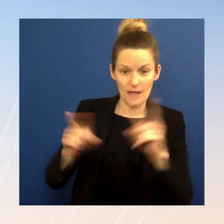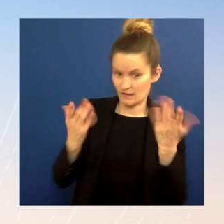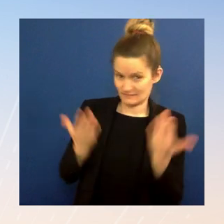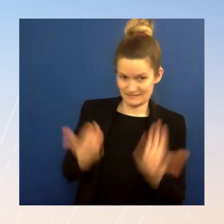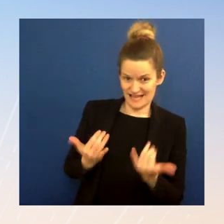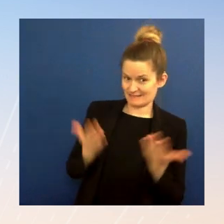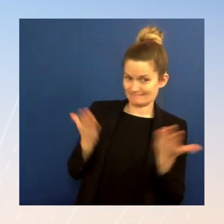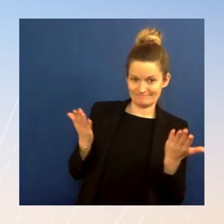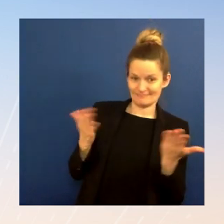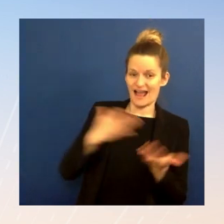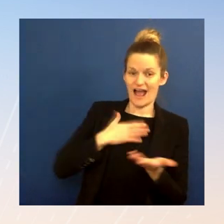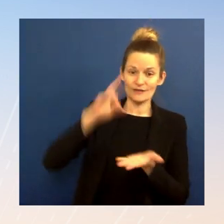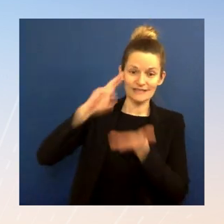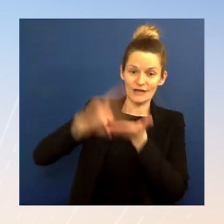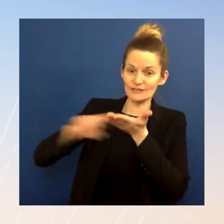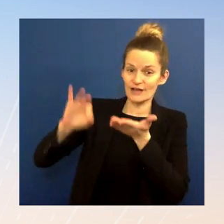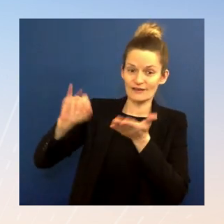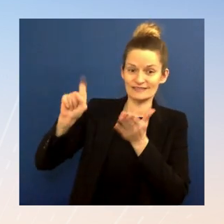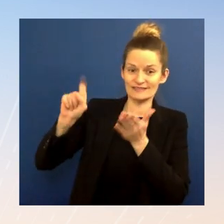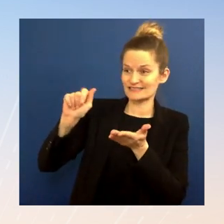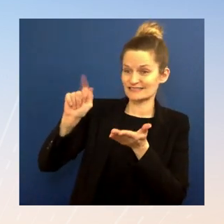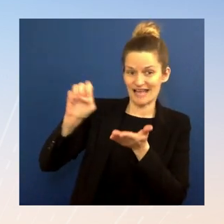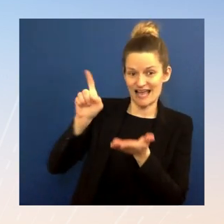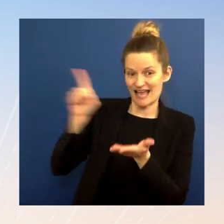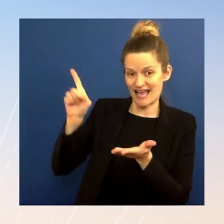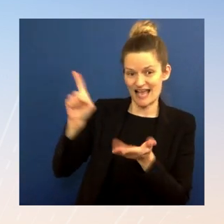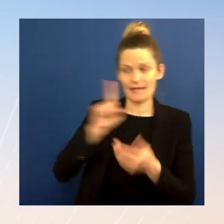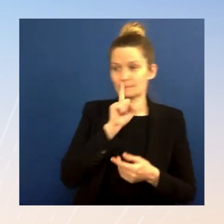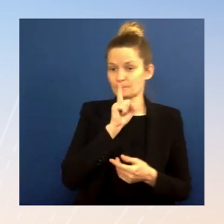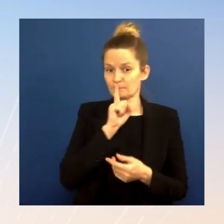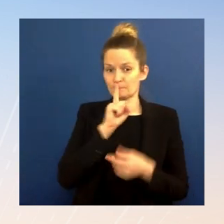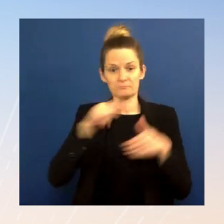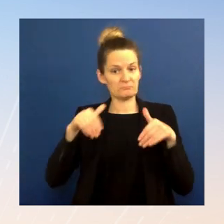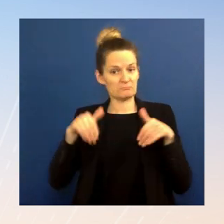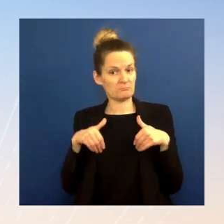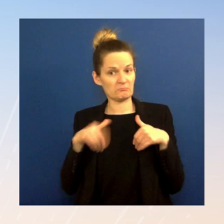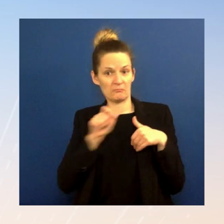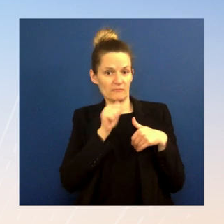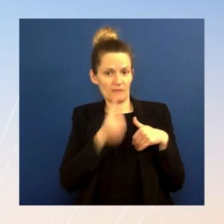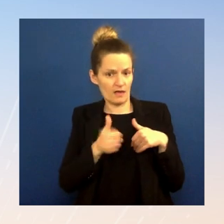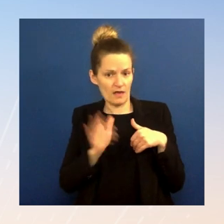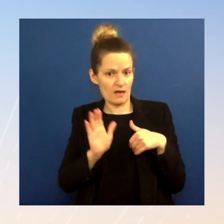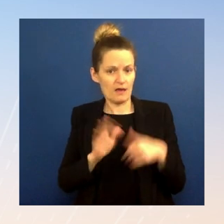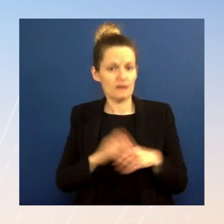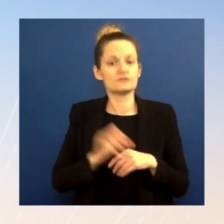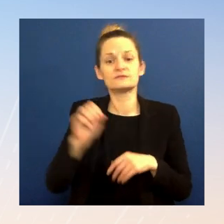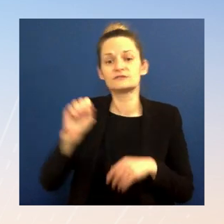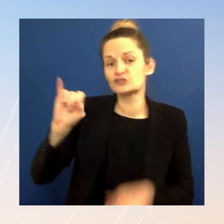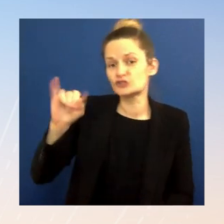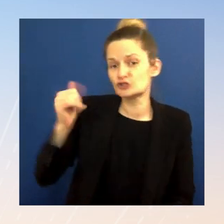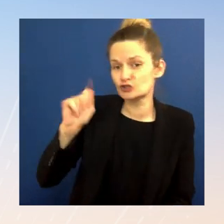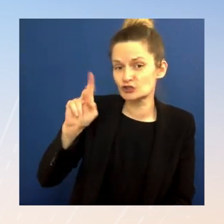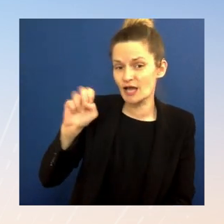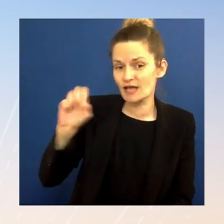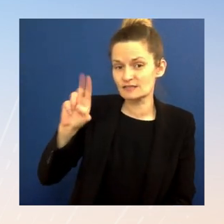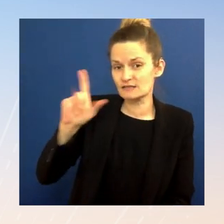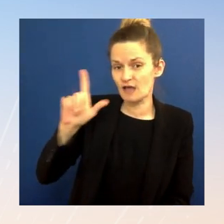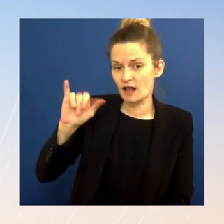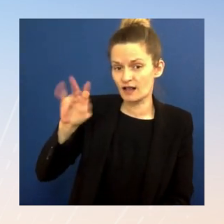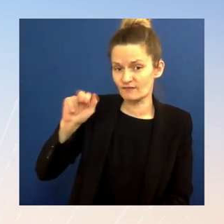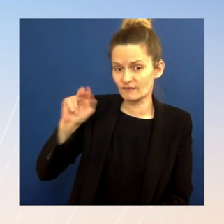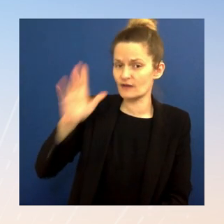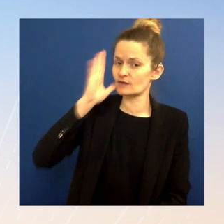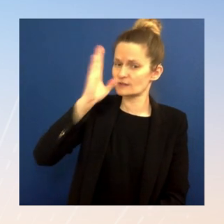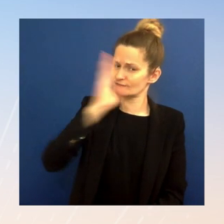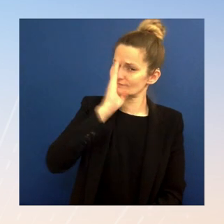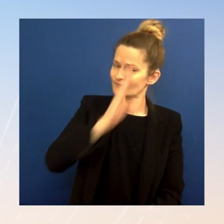back in his comments he just made publicly, and the president always takes the opportunity when he speaks with foreign leaders to be candid and direct.